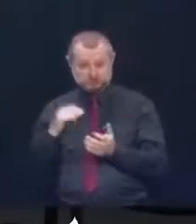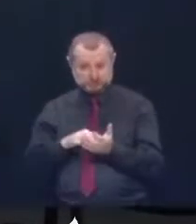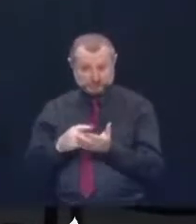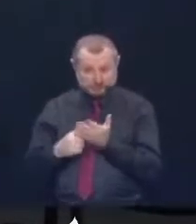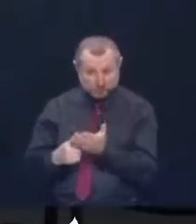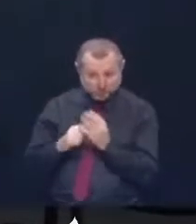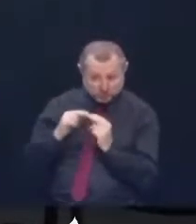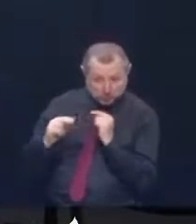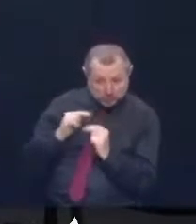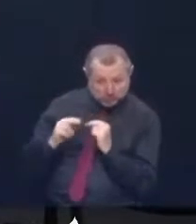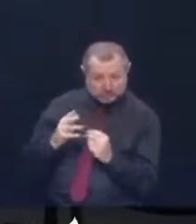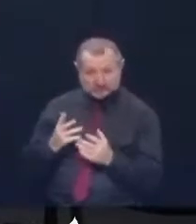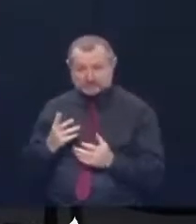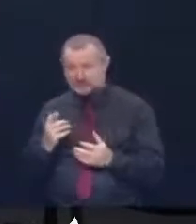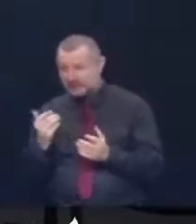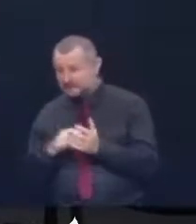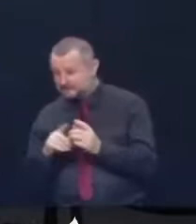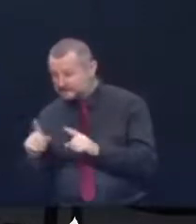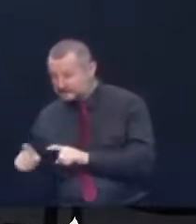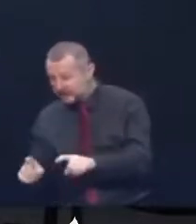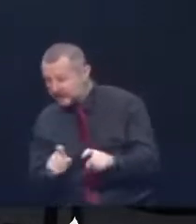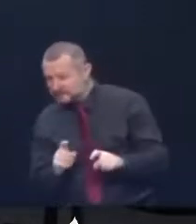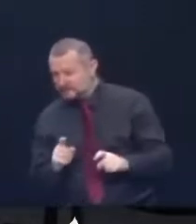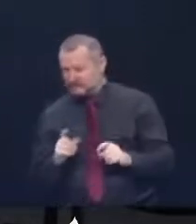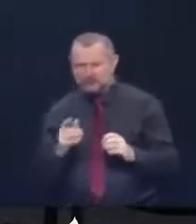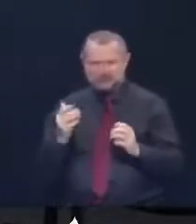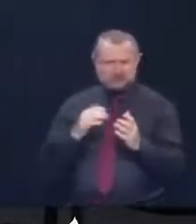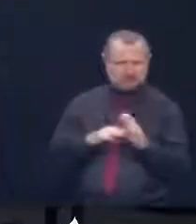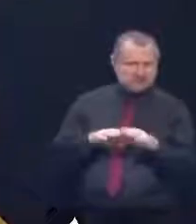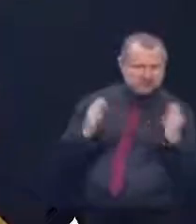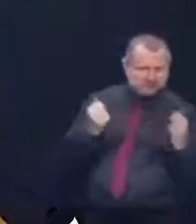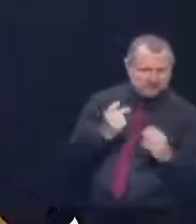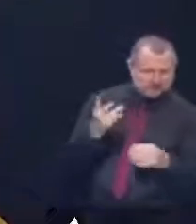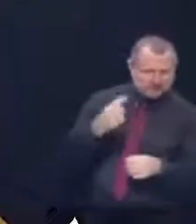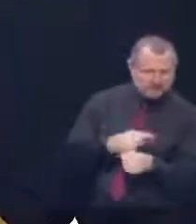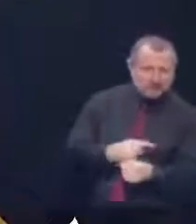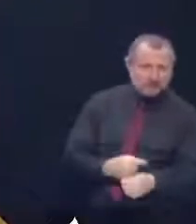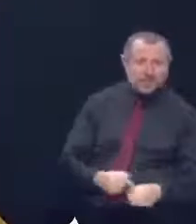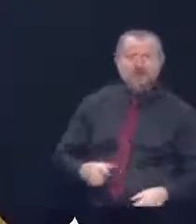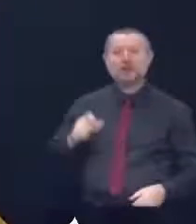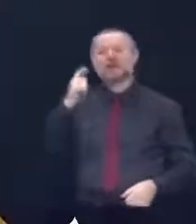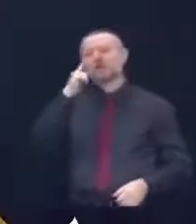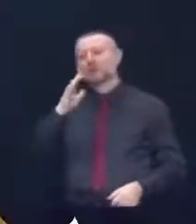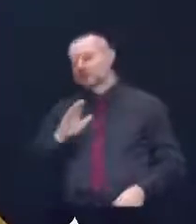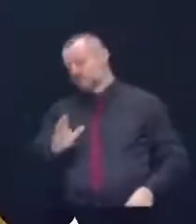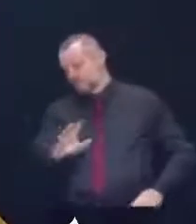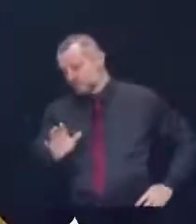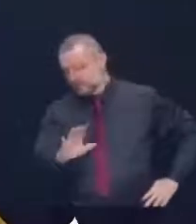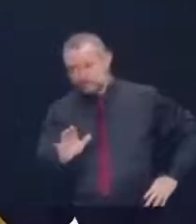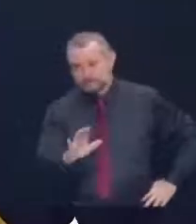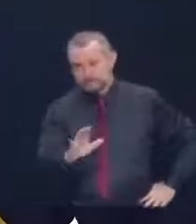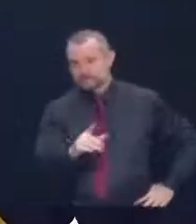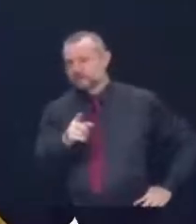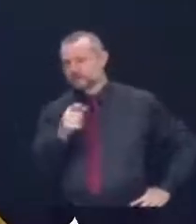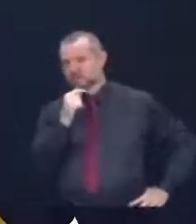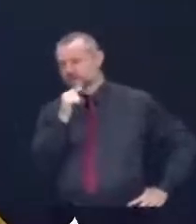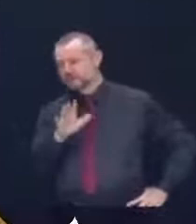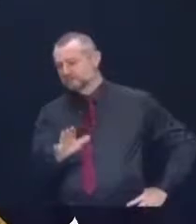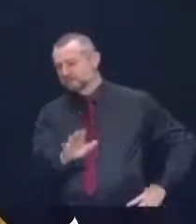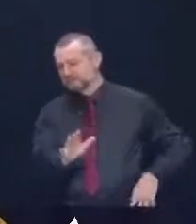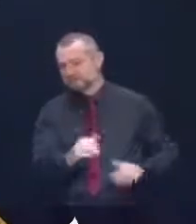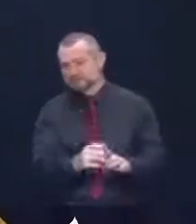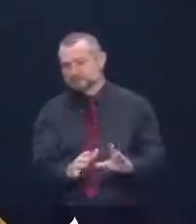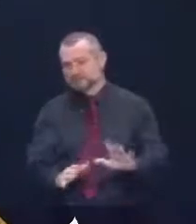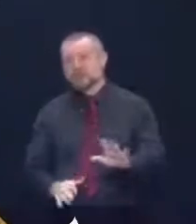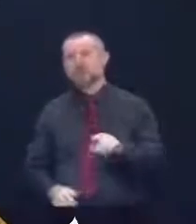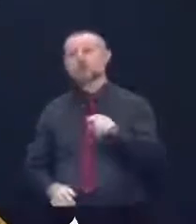then put in the testing protocol, and they can reopen in a matter of days? No. Apples and oranges, okay? Are you coordinating with Mayor de Blasio, though, about